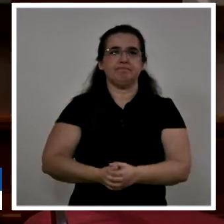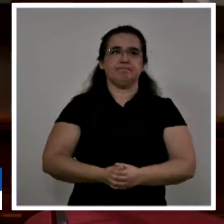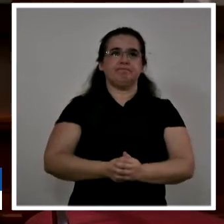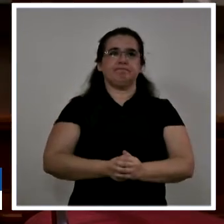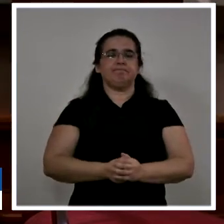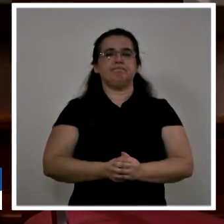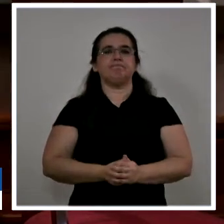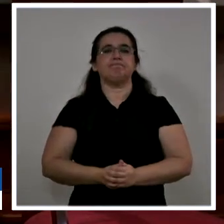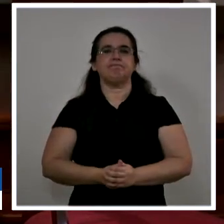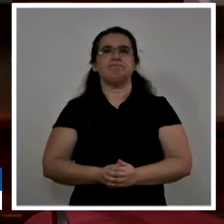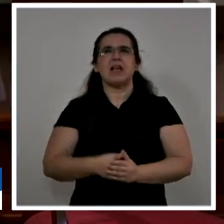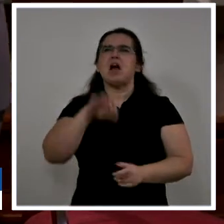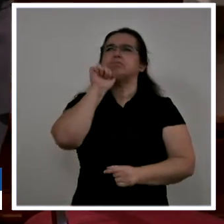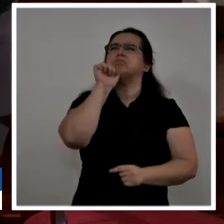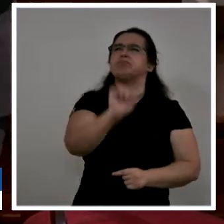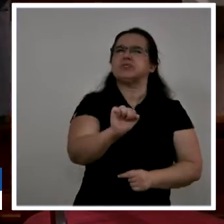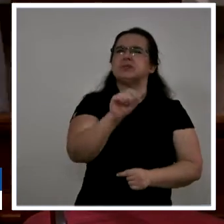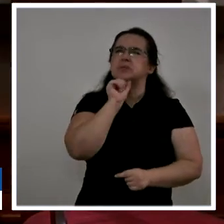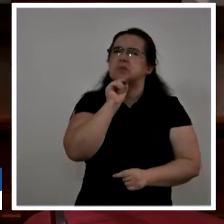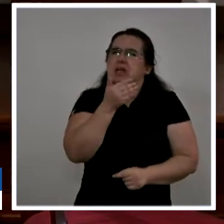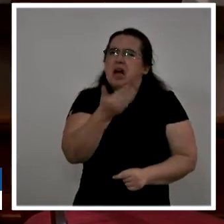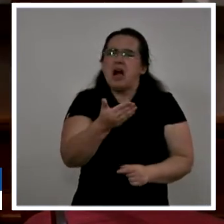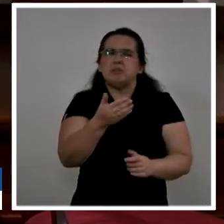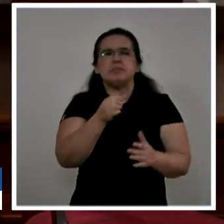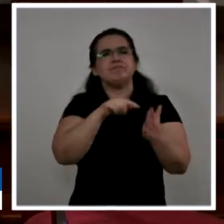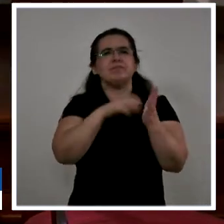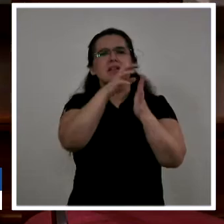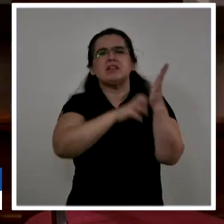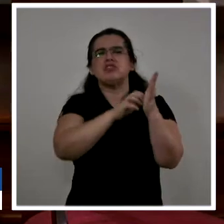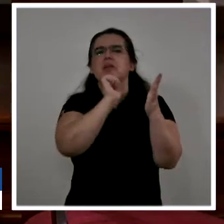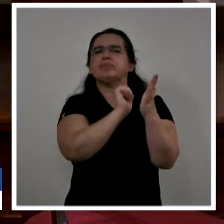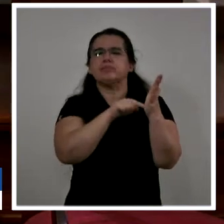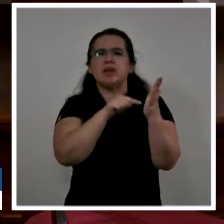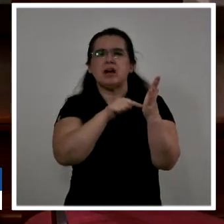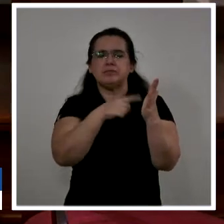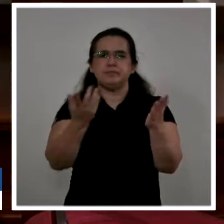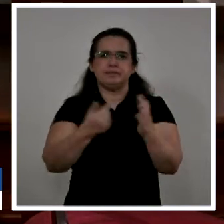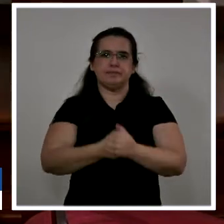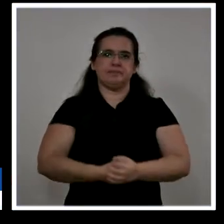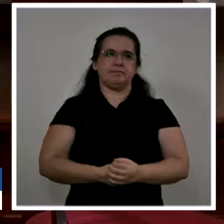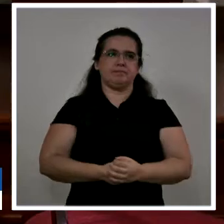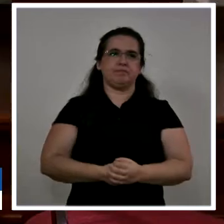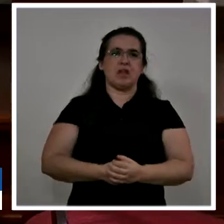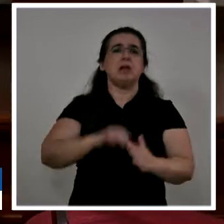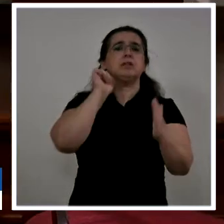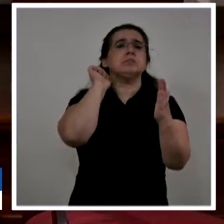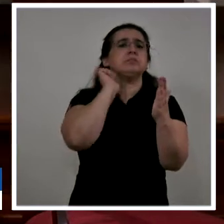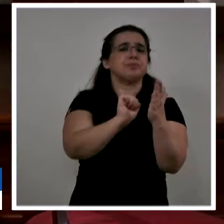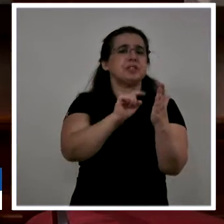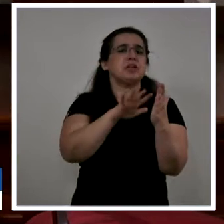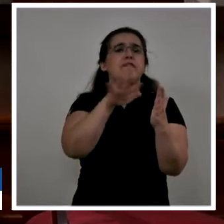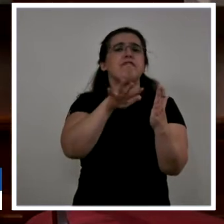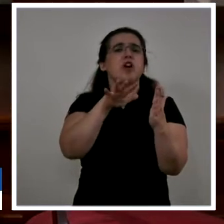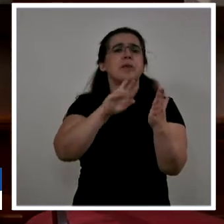há dois significados possíveis para esta passagem, para este texto. One of them is the way the NIV translates it. Um dos significados é a forma